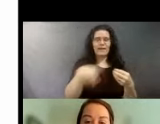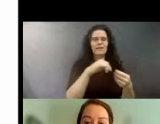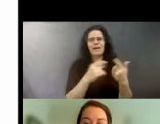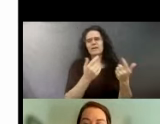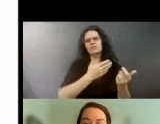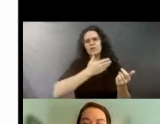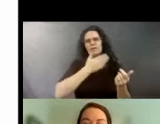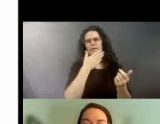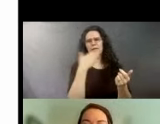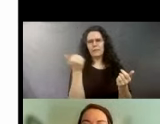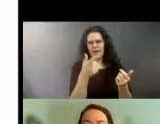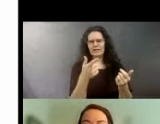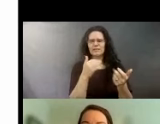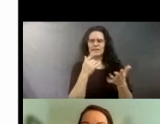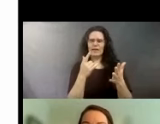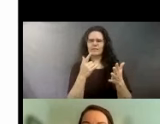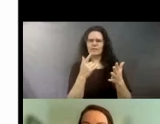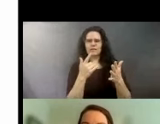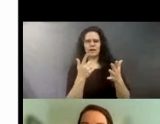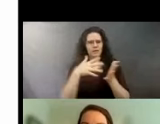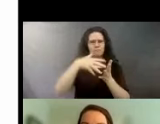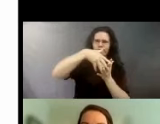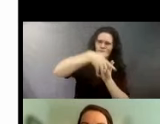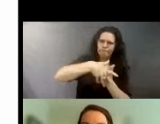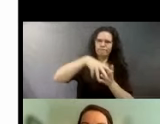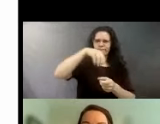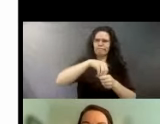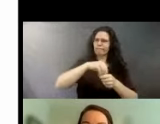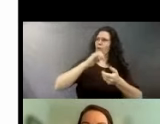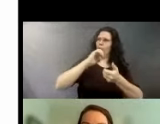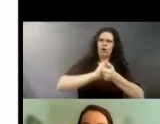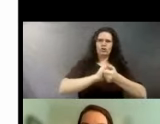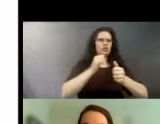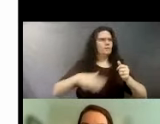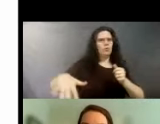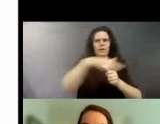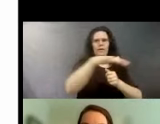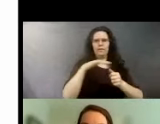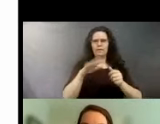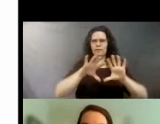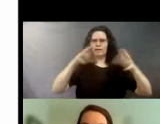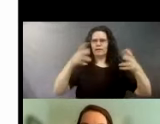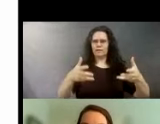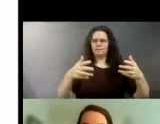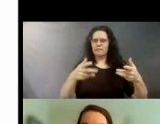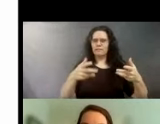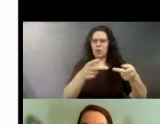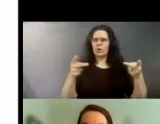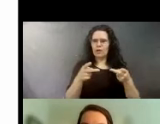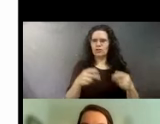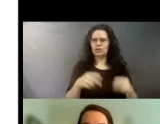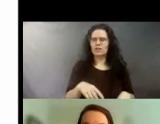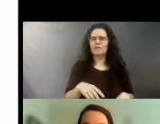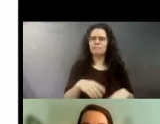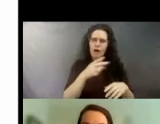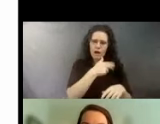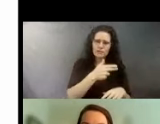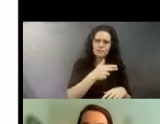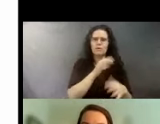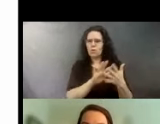true model of partnership. I think this is the case for a variety of reasons, just from a